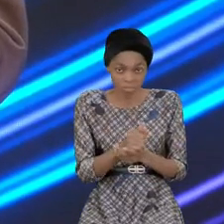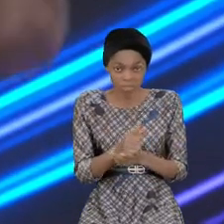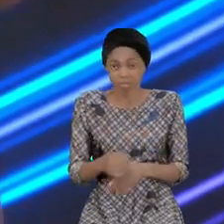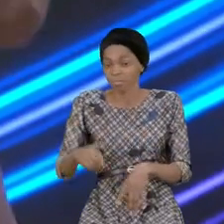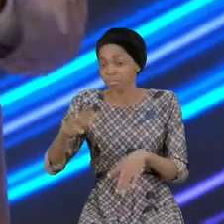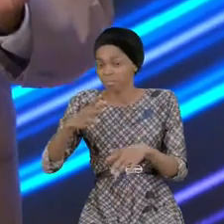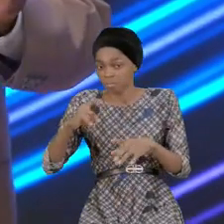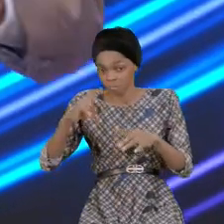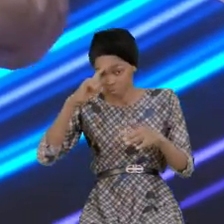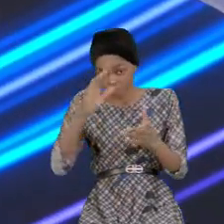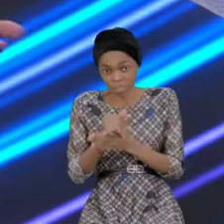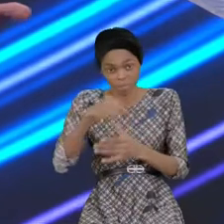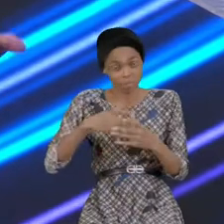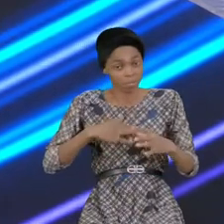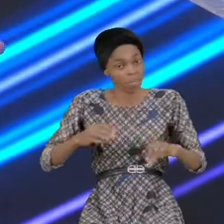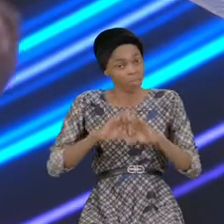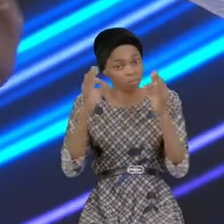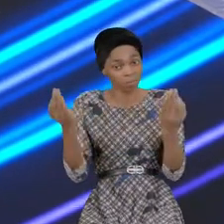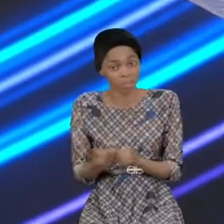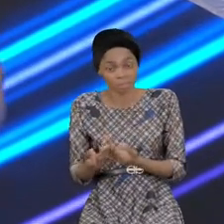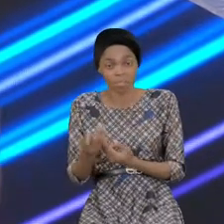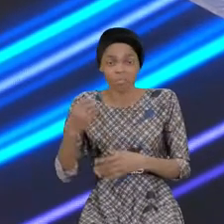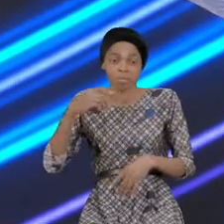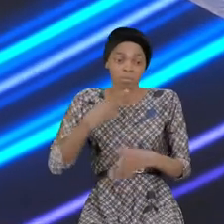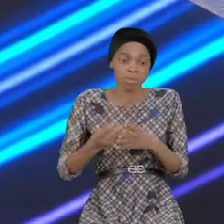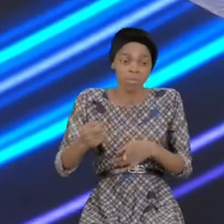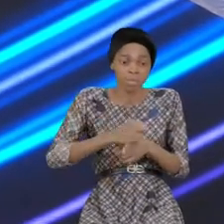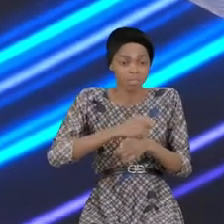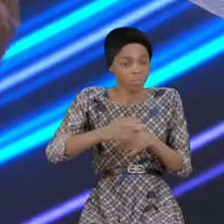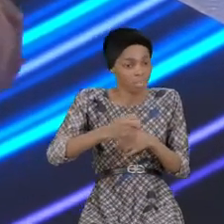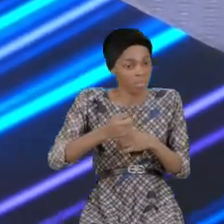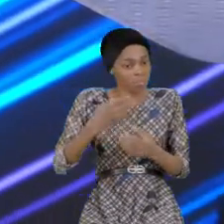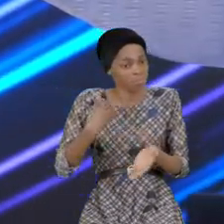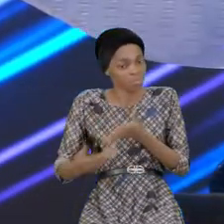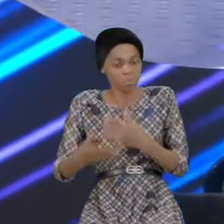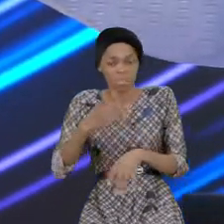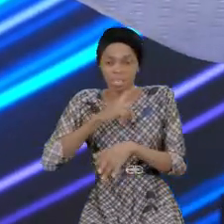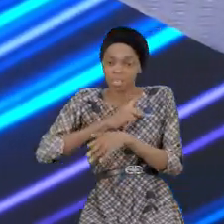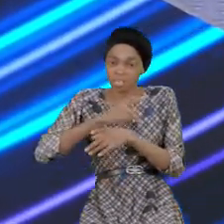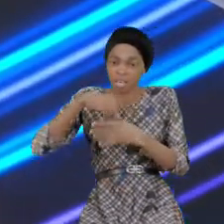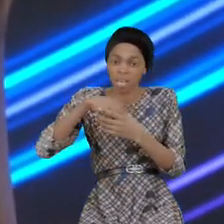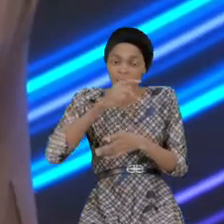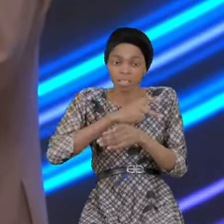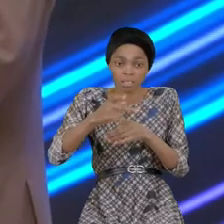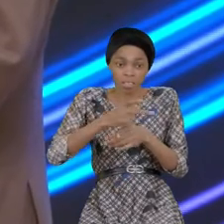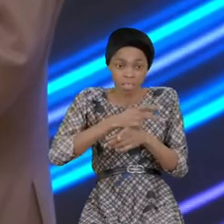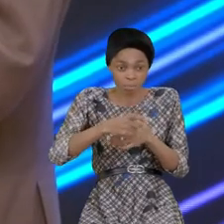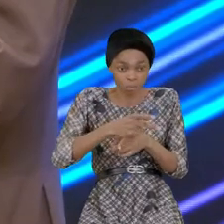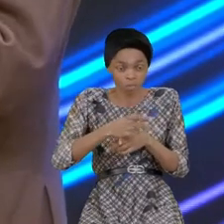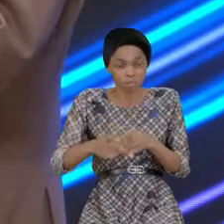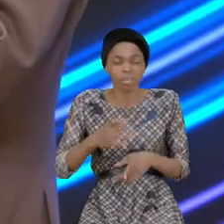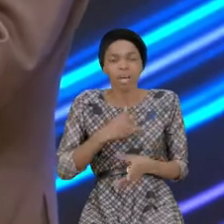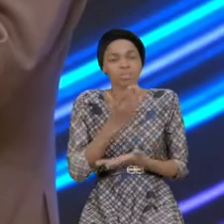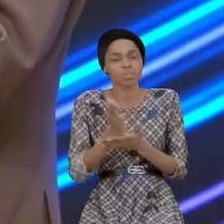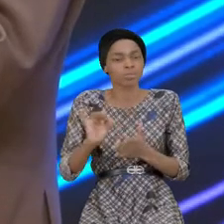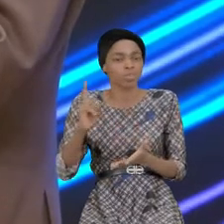family, backgrounds in training, backgrounds in profession. And some of the backgrounds we have,